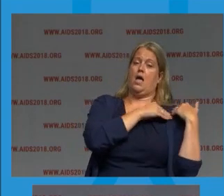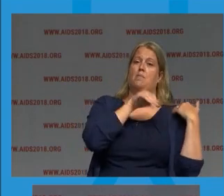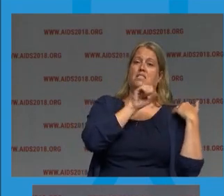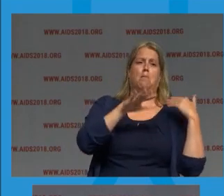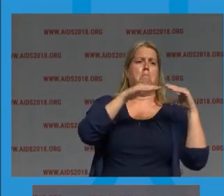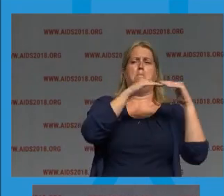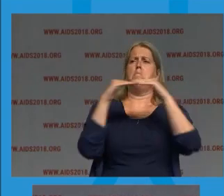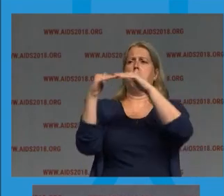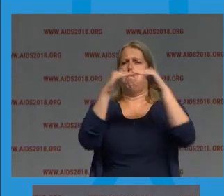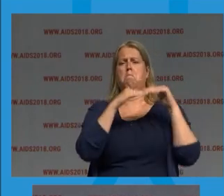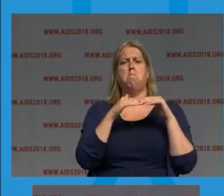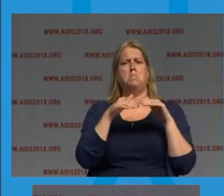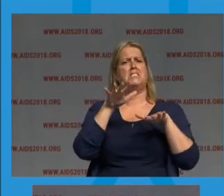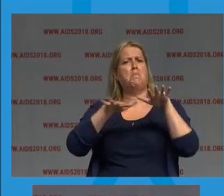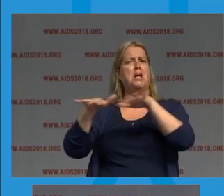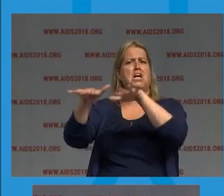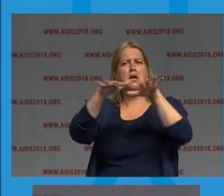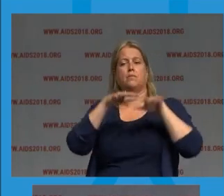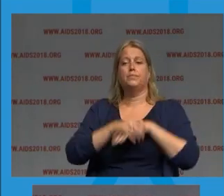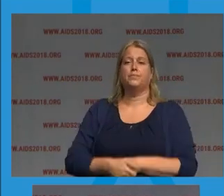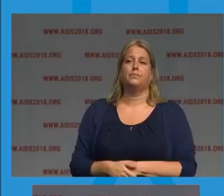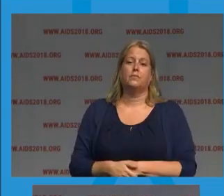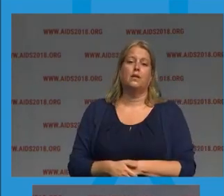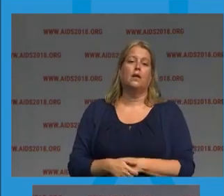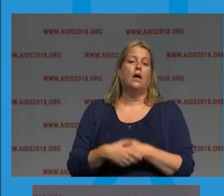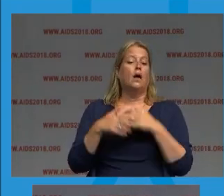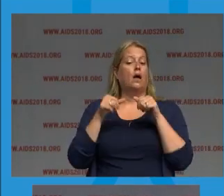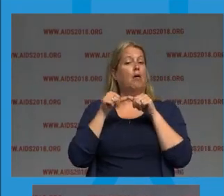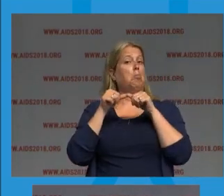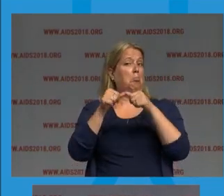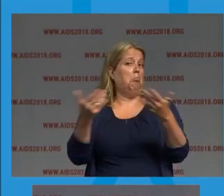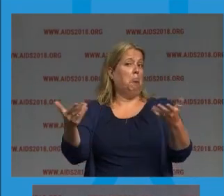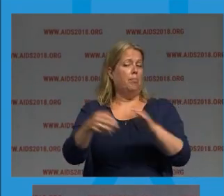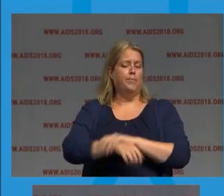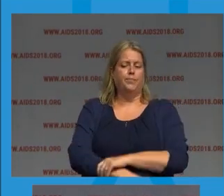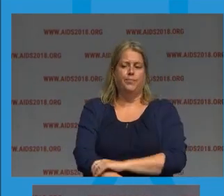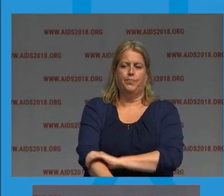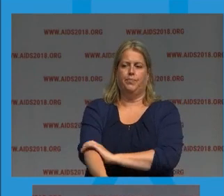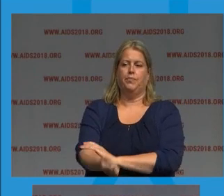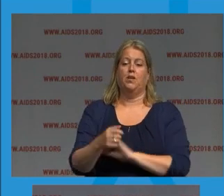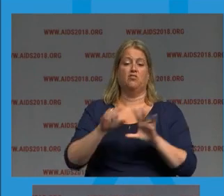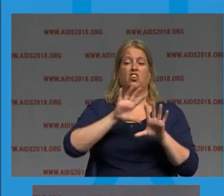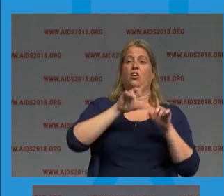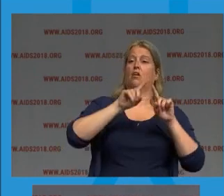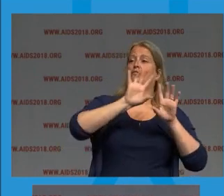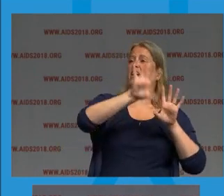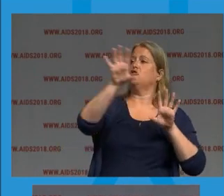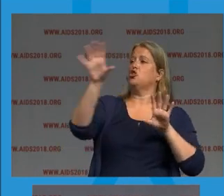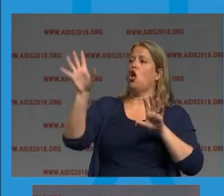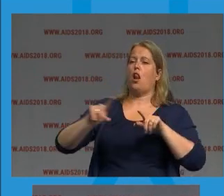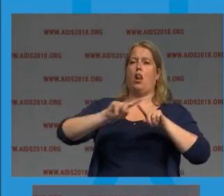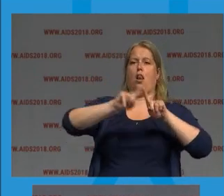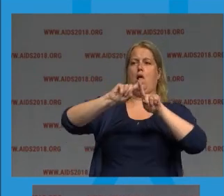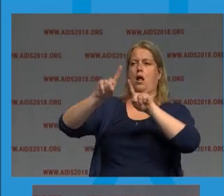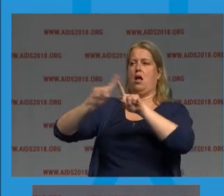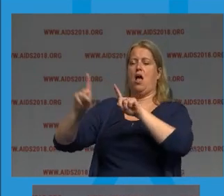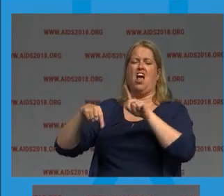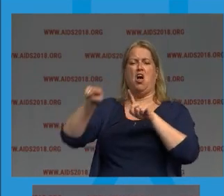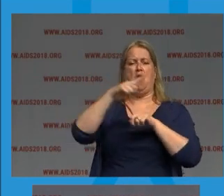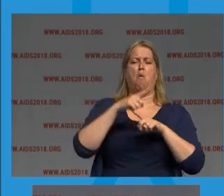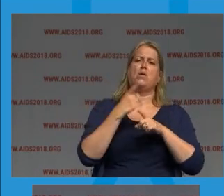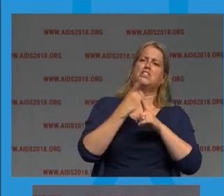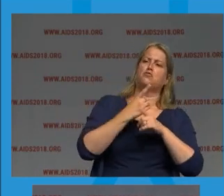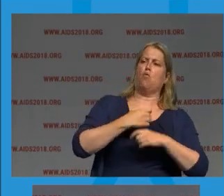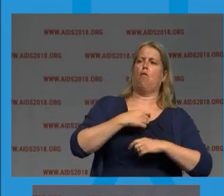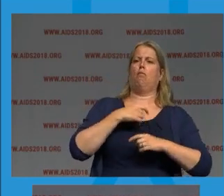MSM. And I think that's consistent with the fact that there is no evidence that there are regional differences in the diversity of sexual orientations or